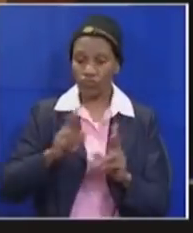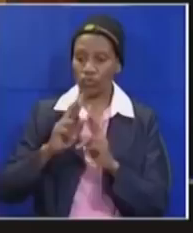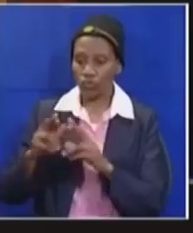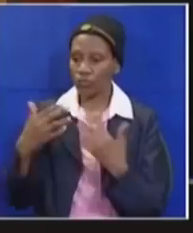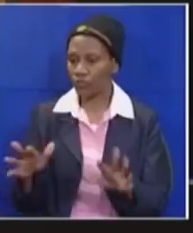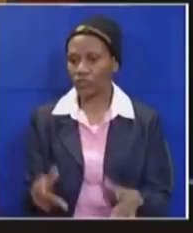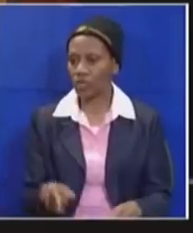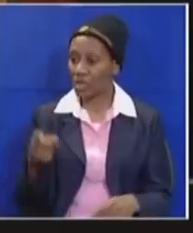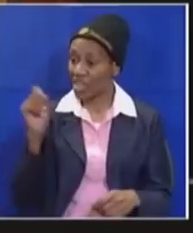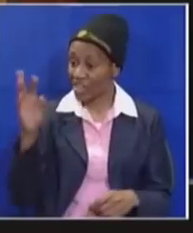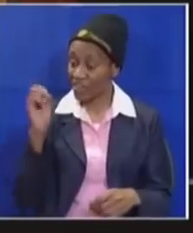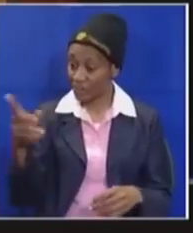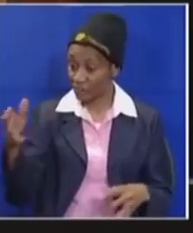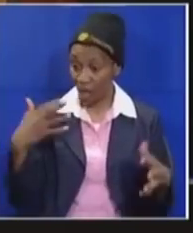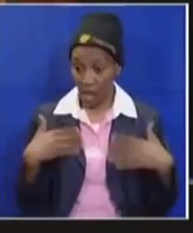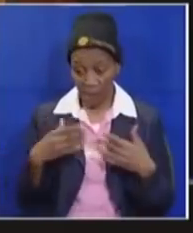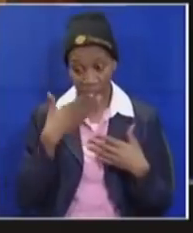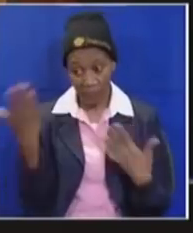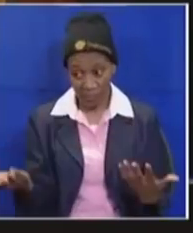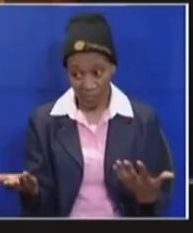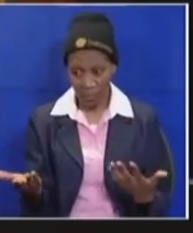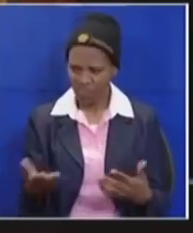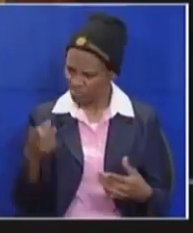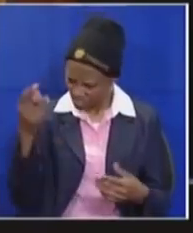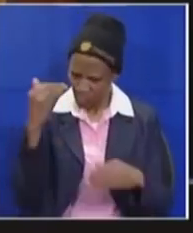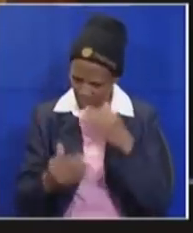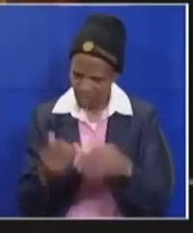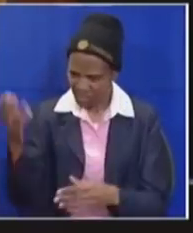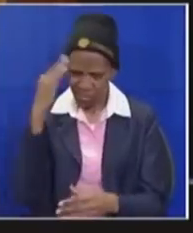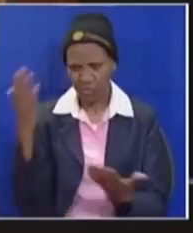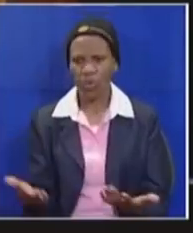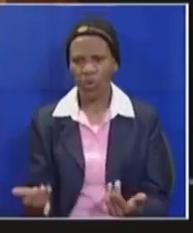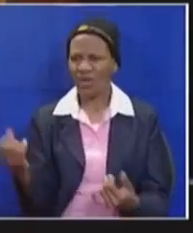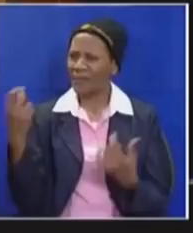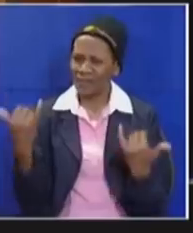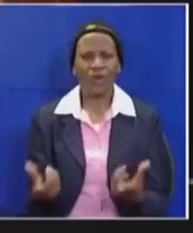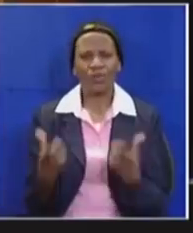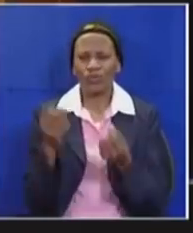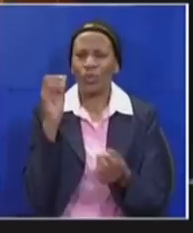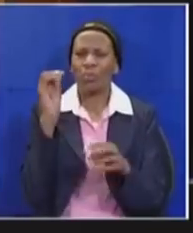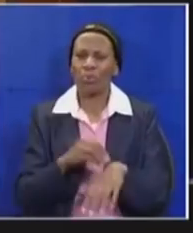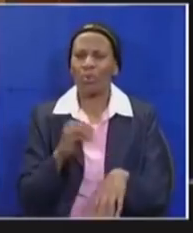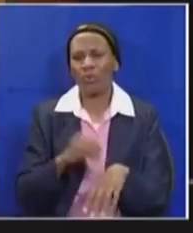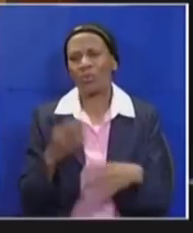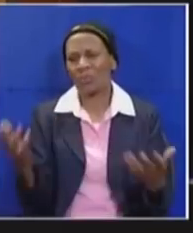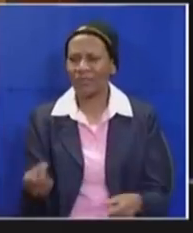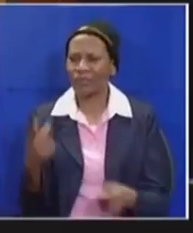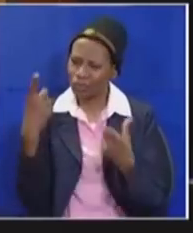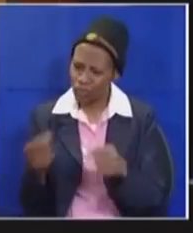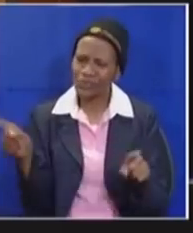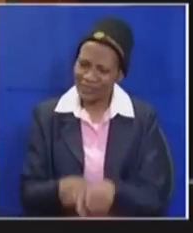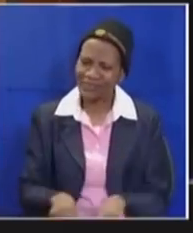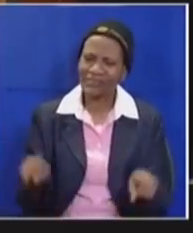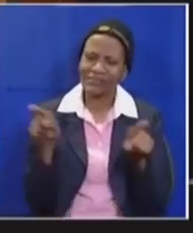unhappy, you know what the procedure should be. It becomes problematic for you guys to insist